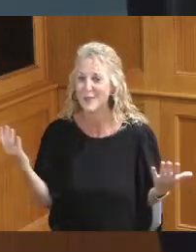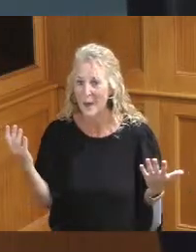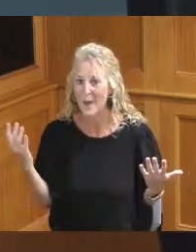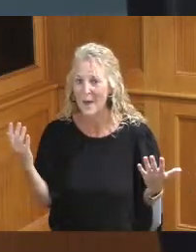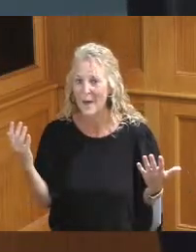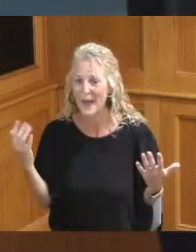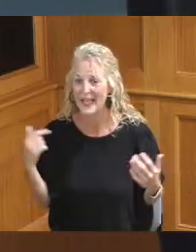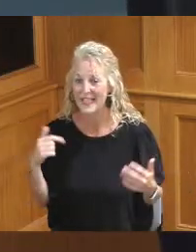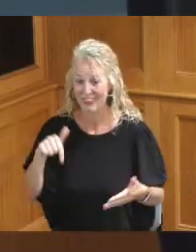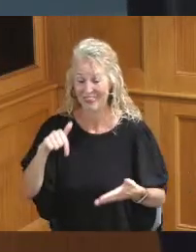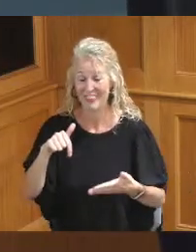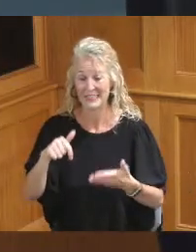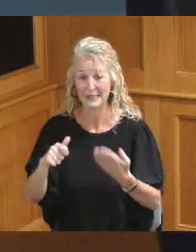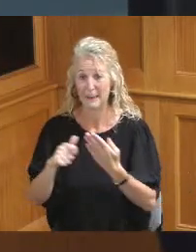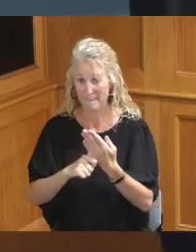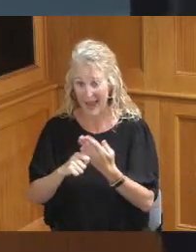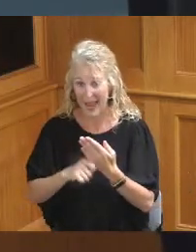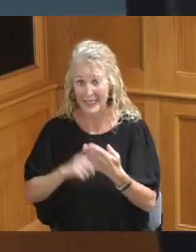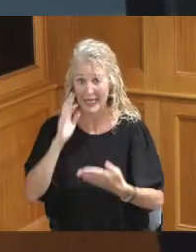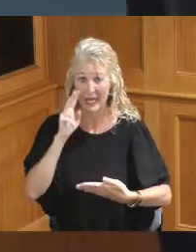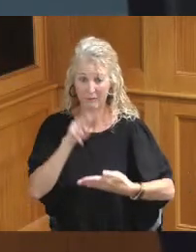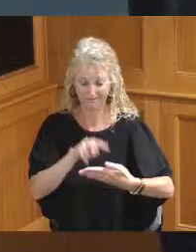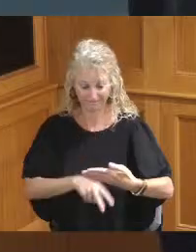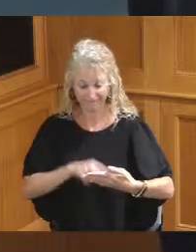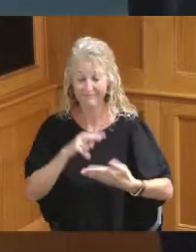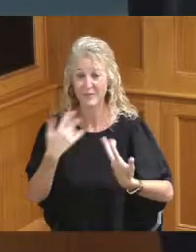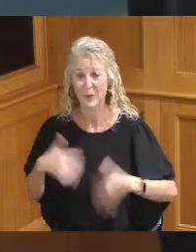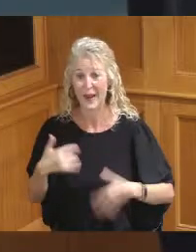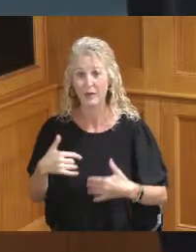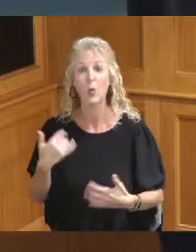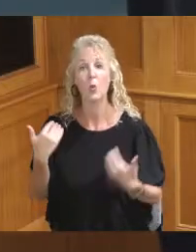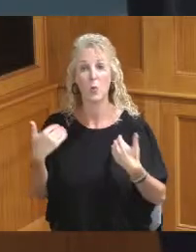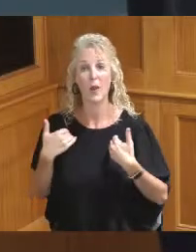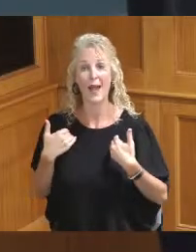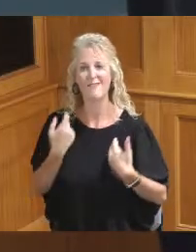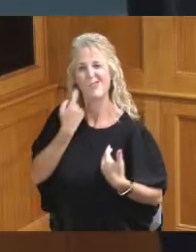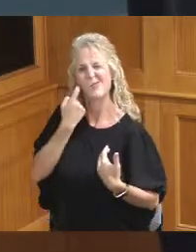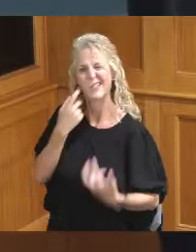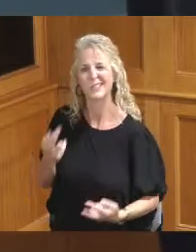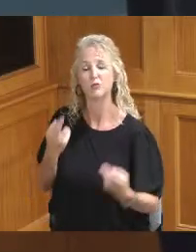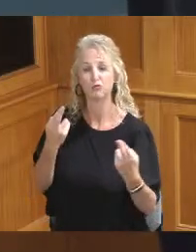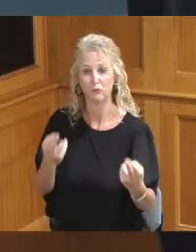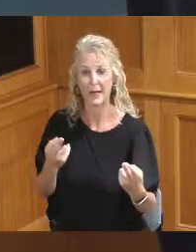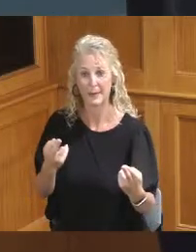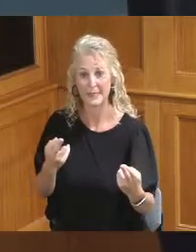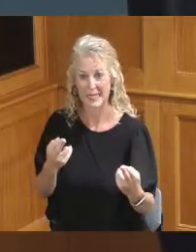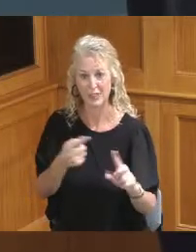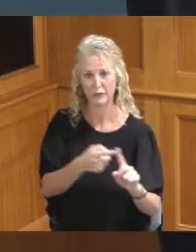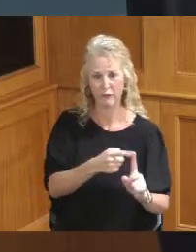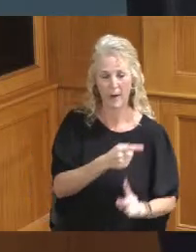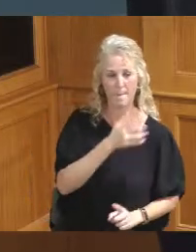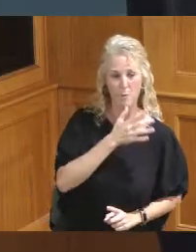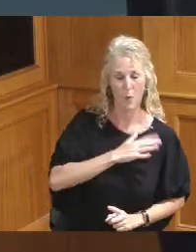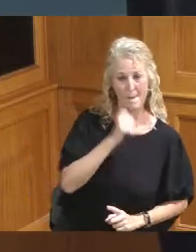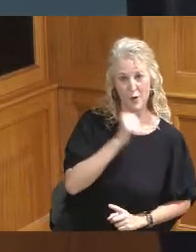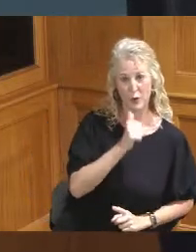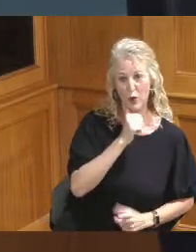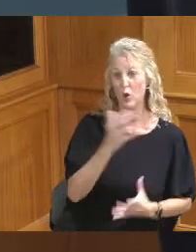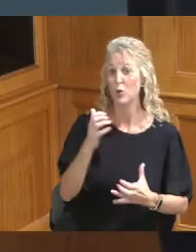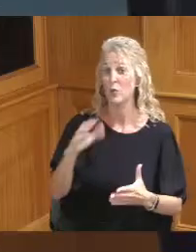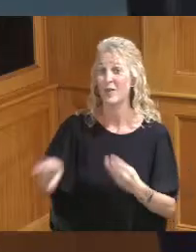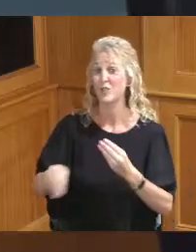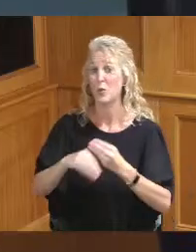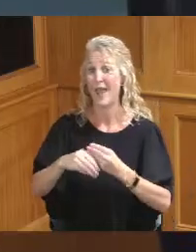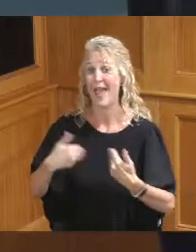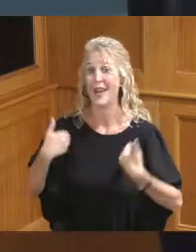will look through this. We did have a recommendation recently, again from the Commission on Women and Girls, to put a young person on all